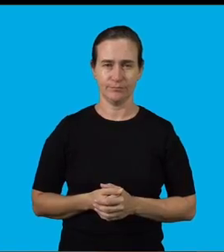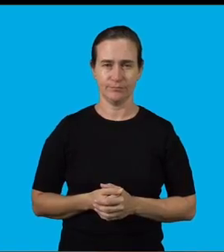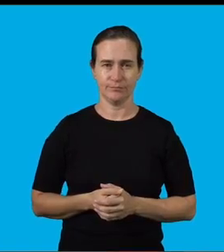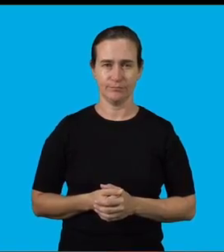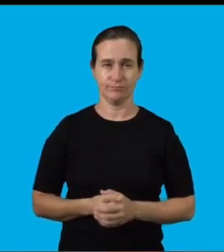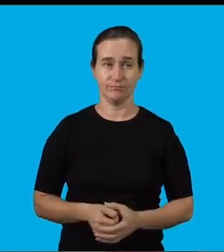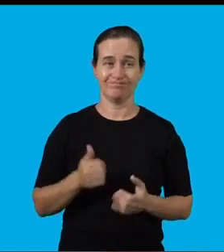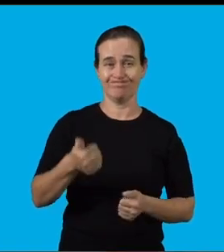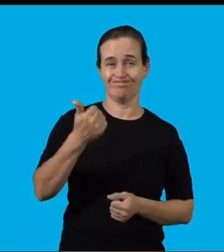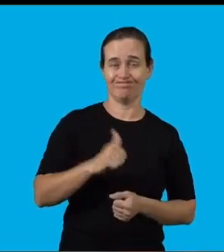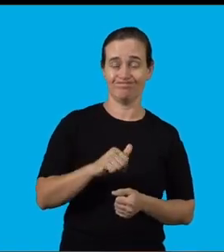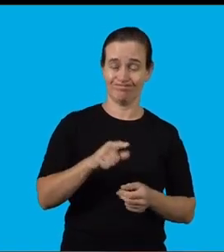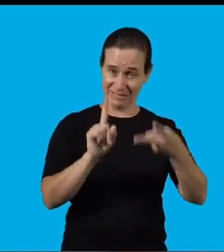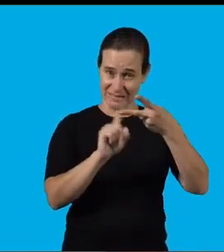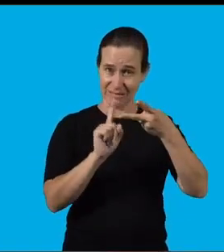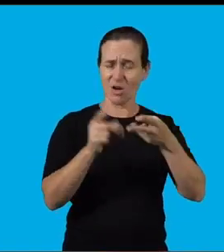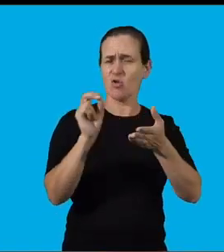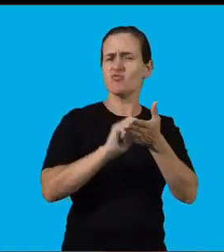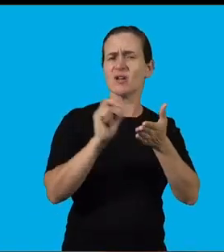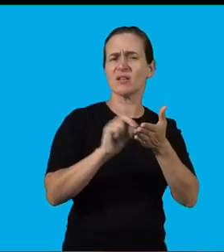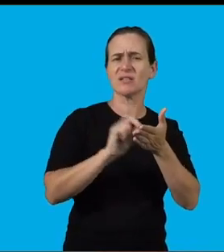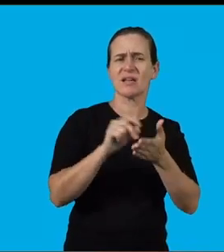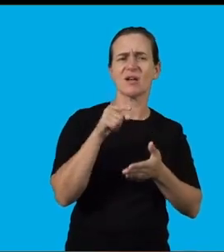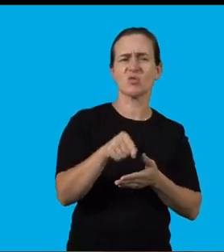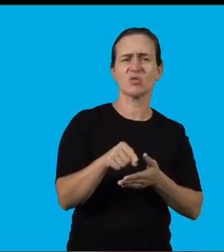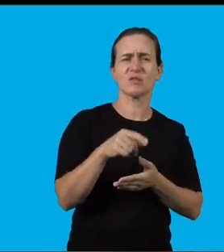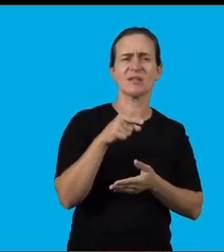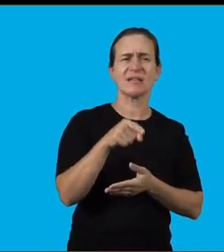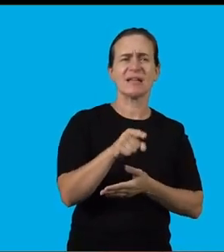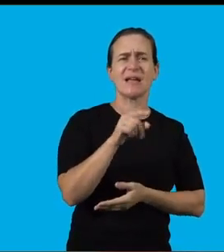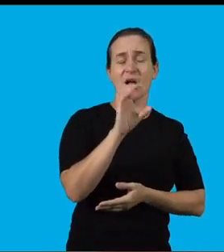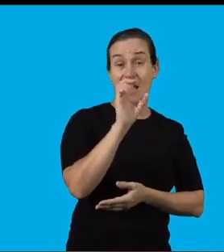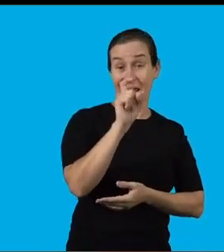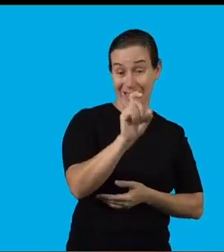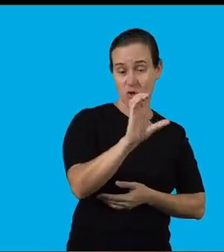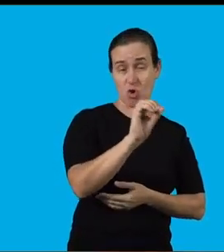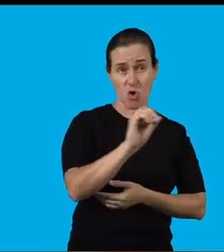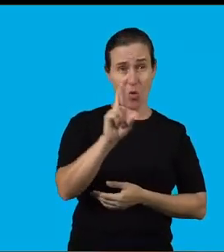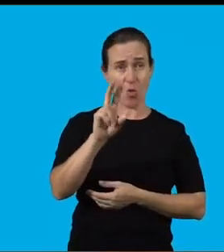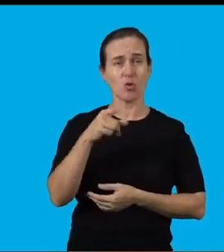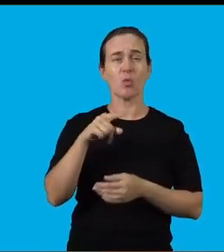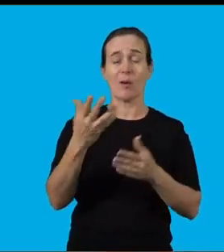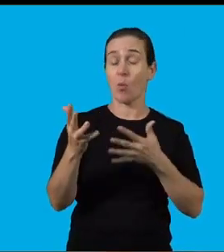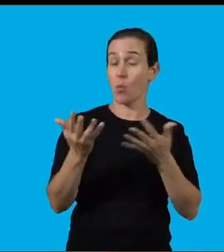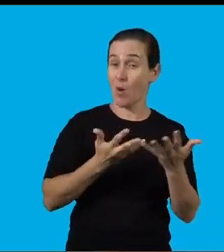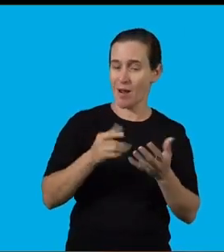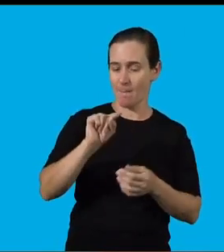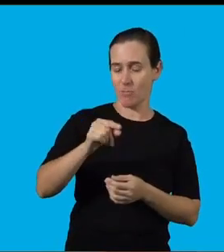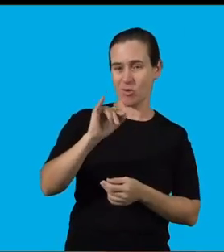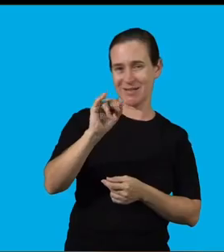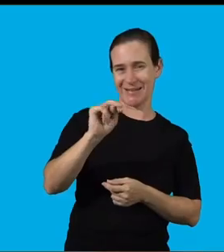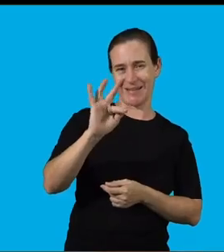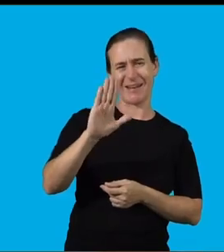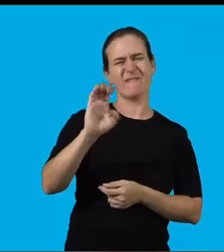Okay, now the next one says, write down the x-coordinate of the point of inflection of g. Now remember, when we're talking about points of inflection, let's